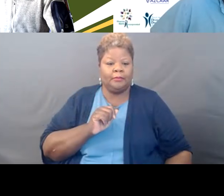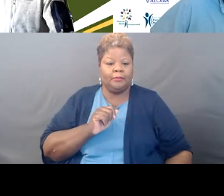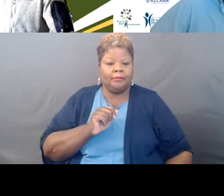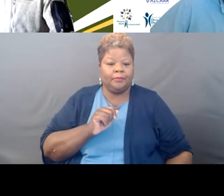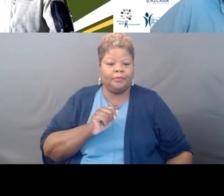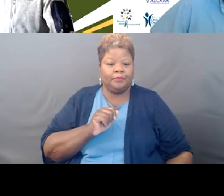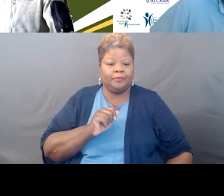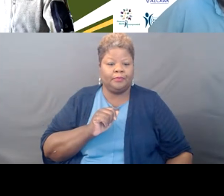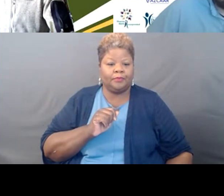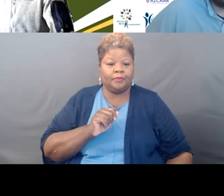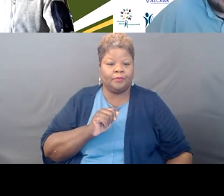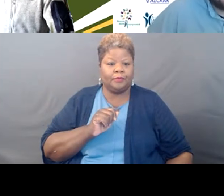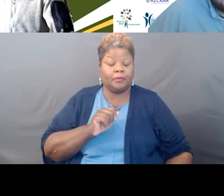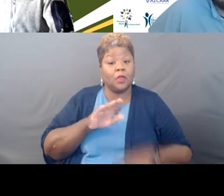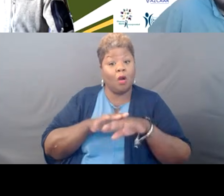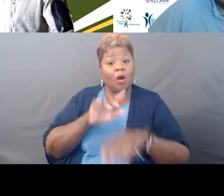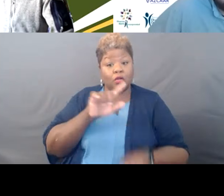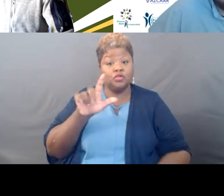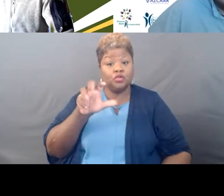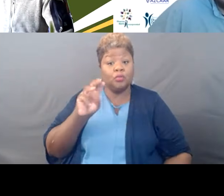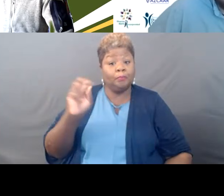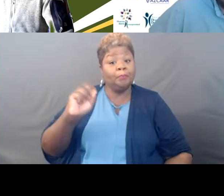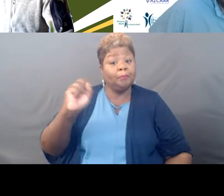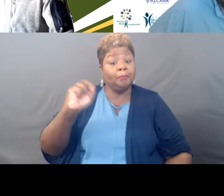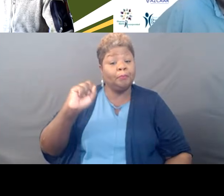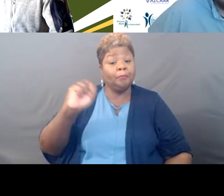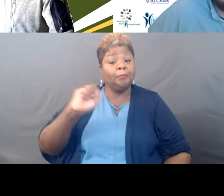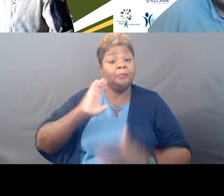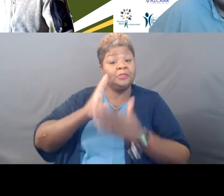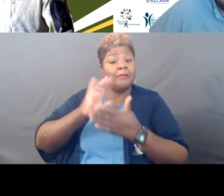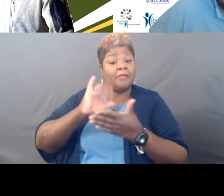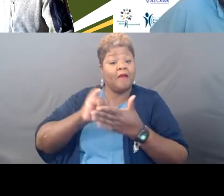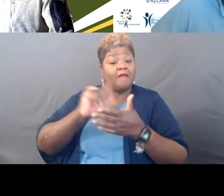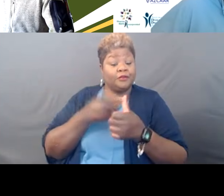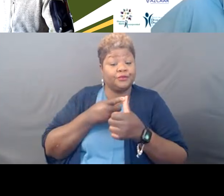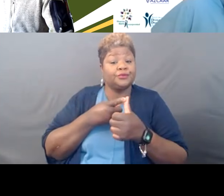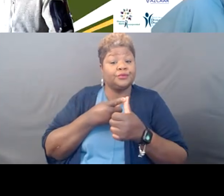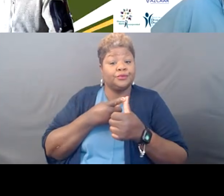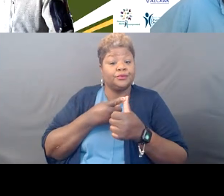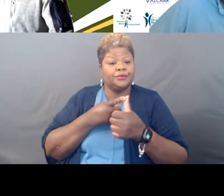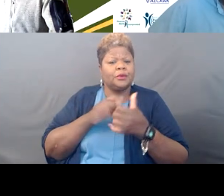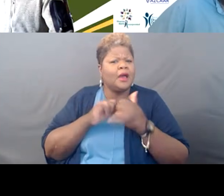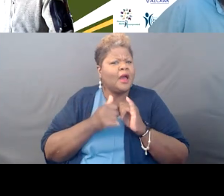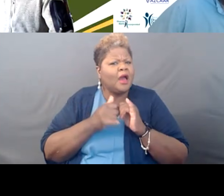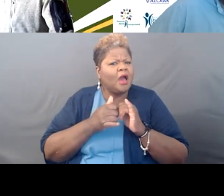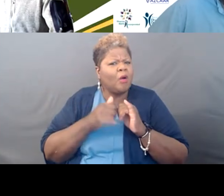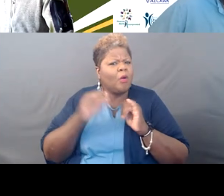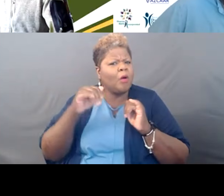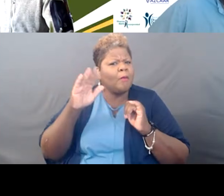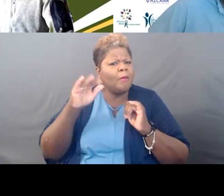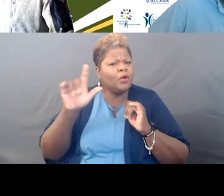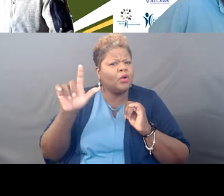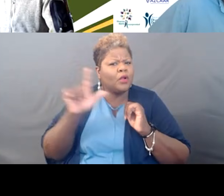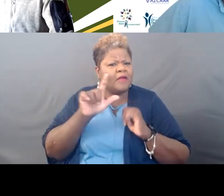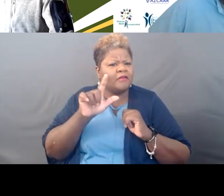Oh, in Zoom? In Zoom, yeah. Stop that first. Okay, so how do I upper left? Yeah,